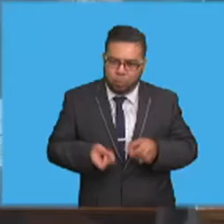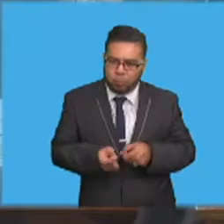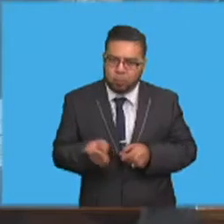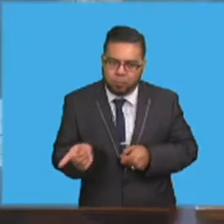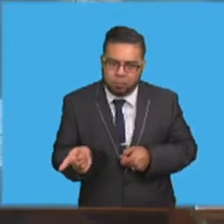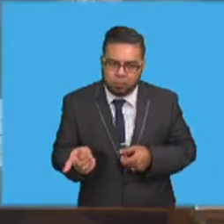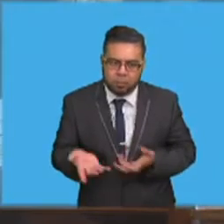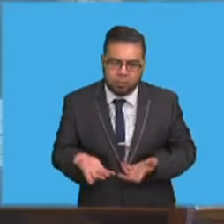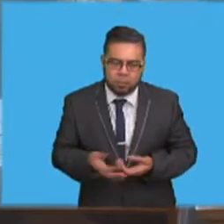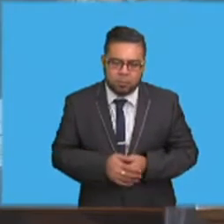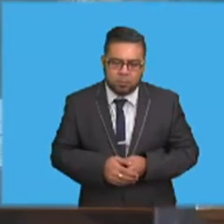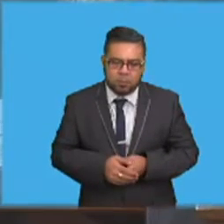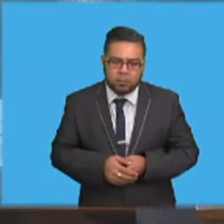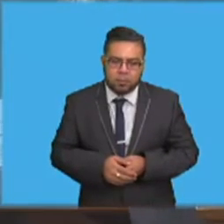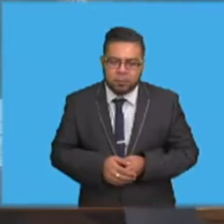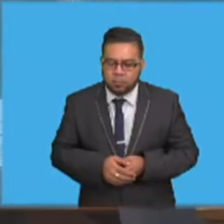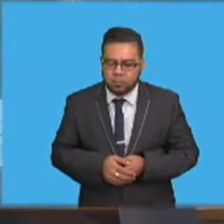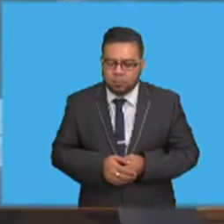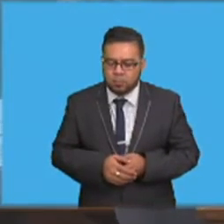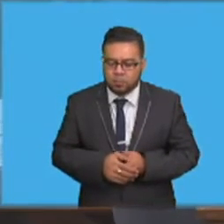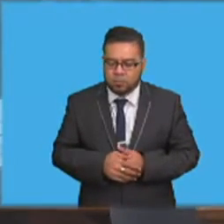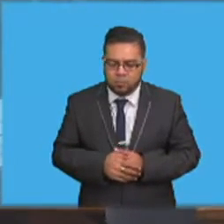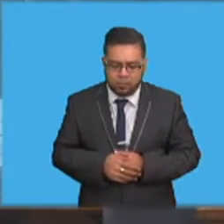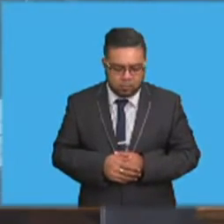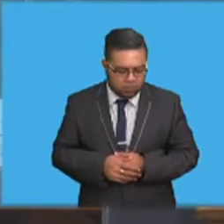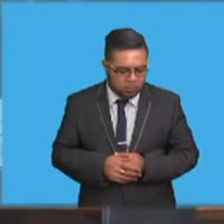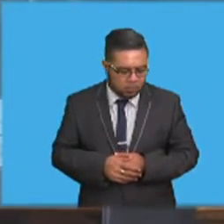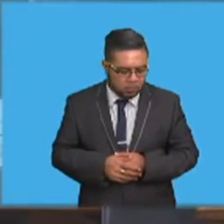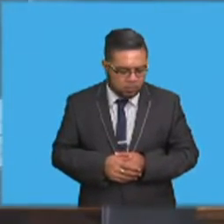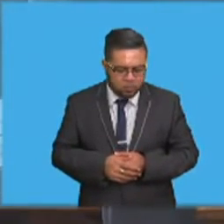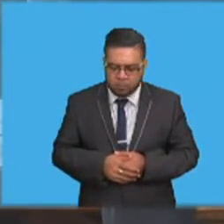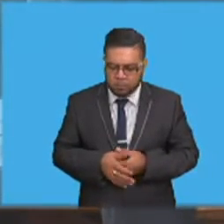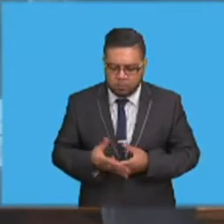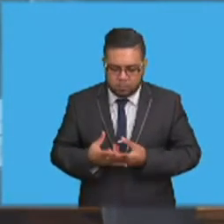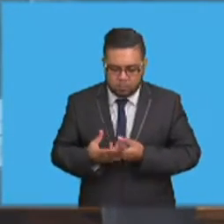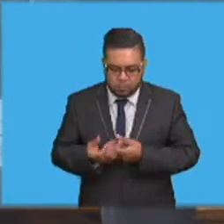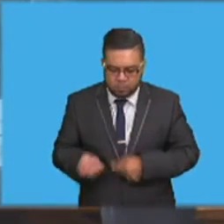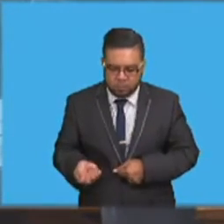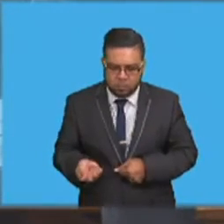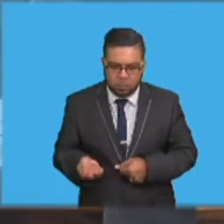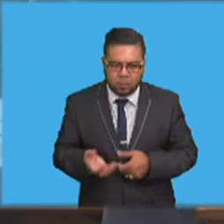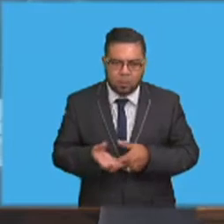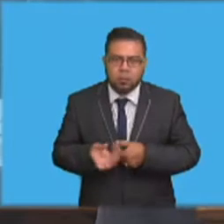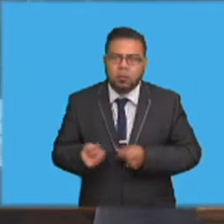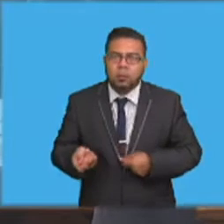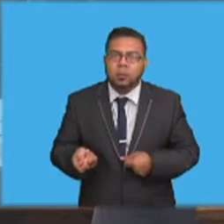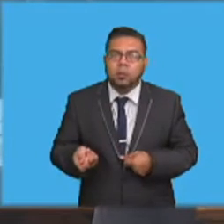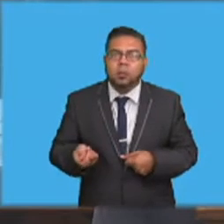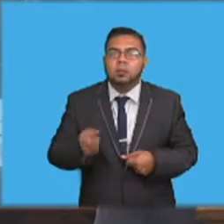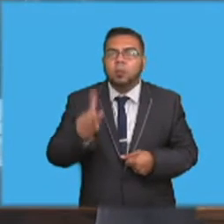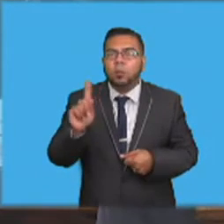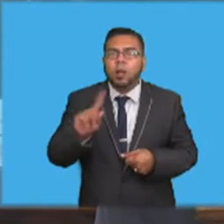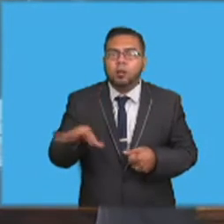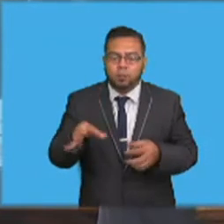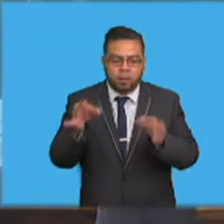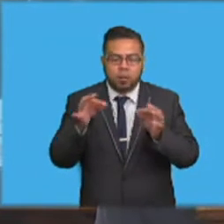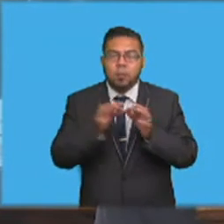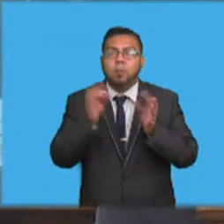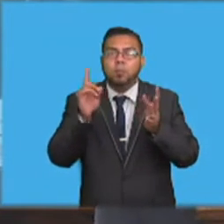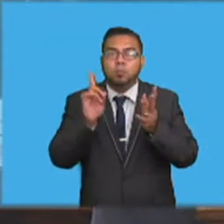Madam Speaker, the history to the commercial harvest of beach timber is one of boom and